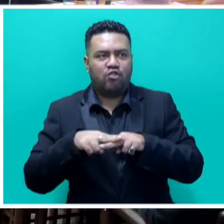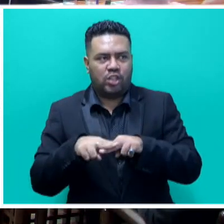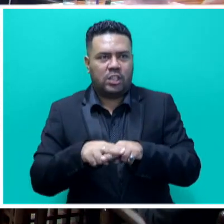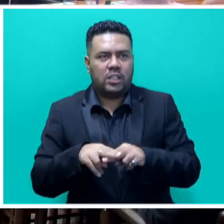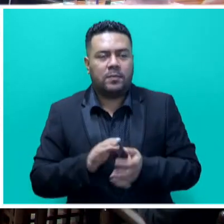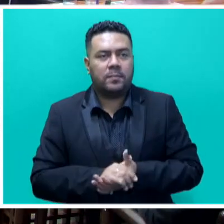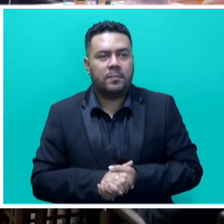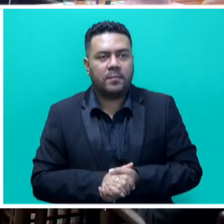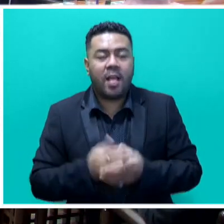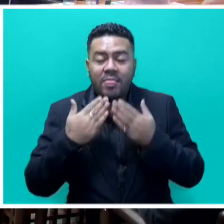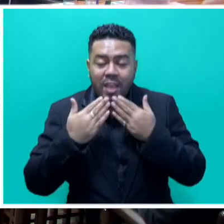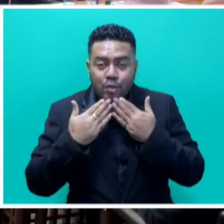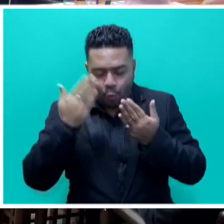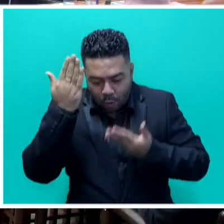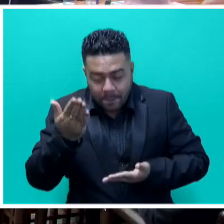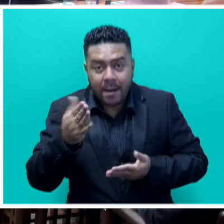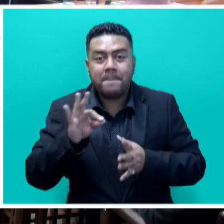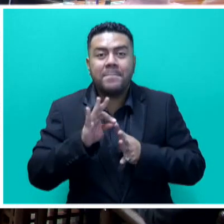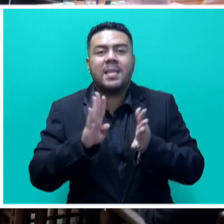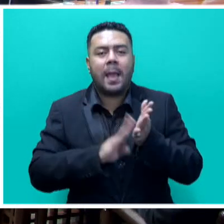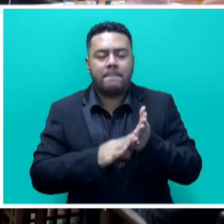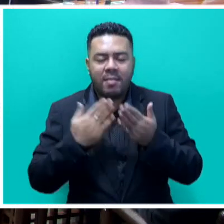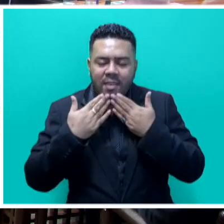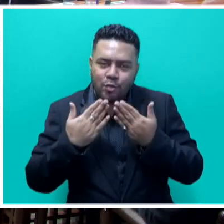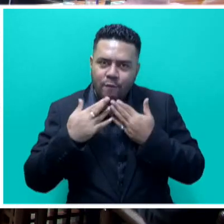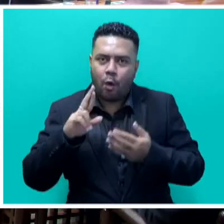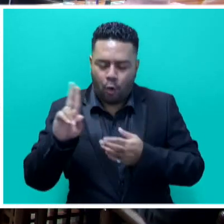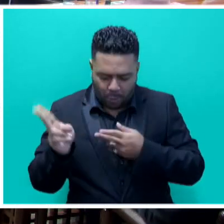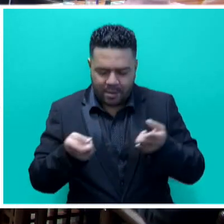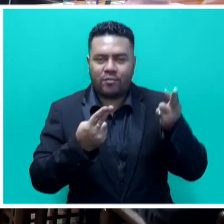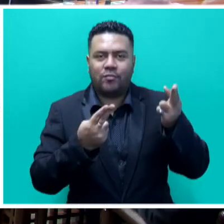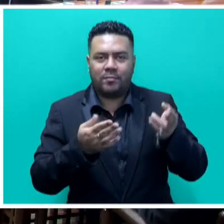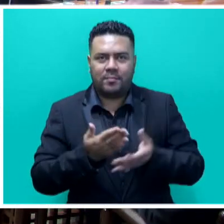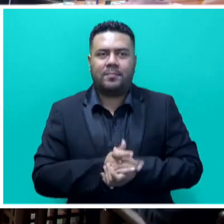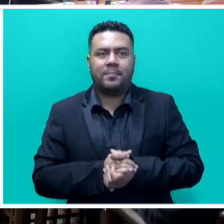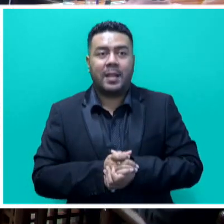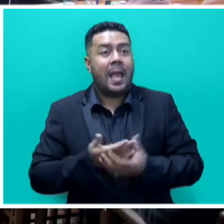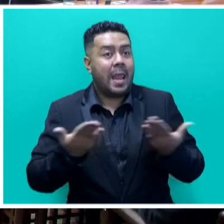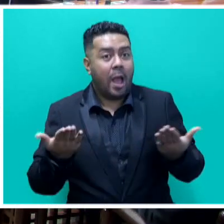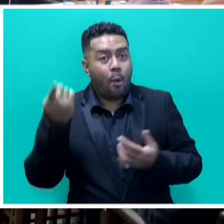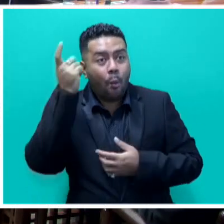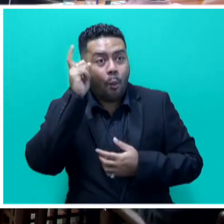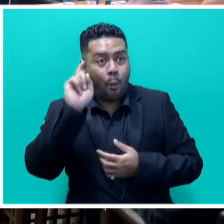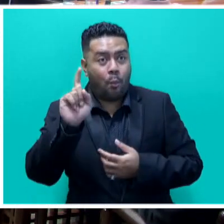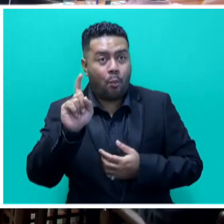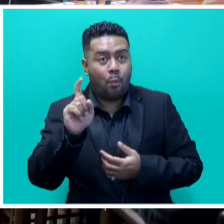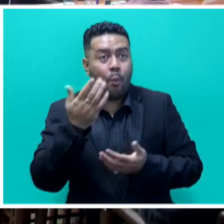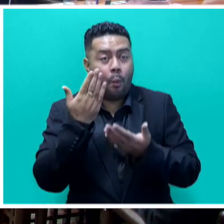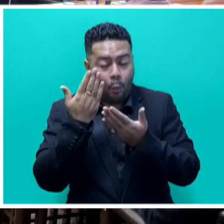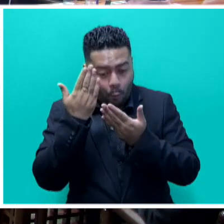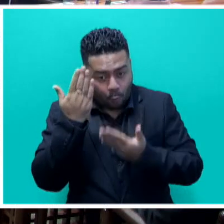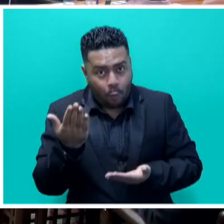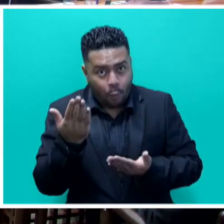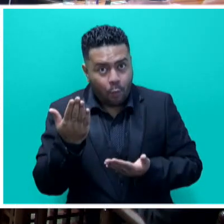Thank you, Honourable Prime Minister, for your nomination. I now call upon the Honourable